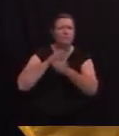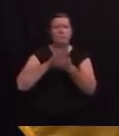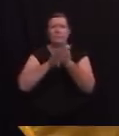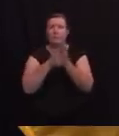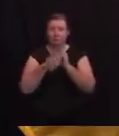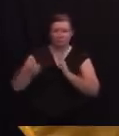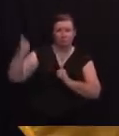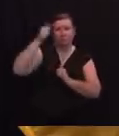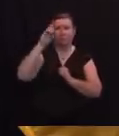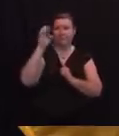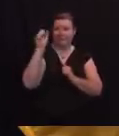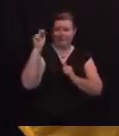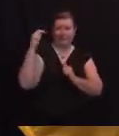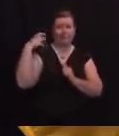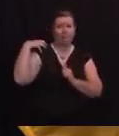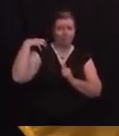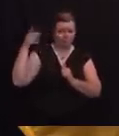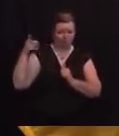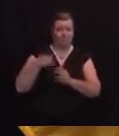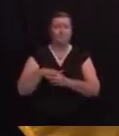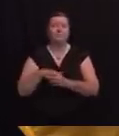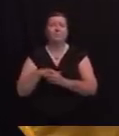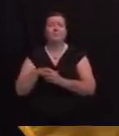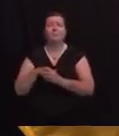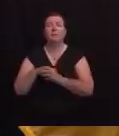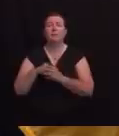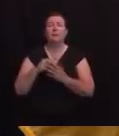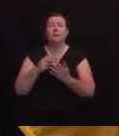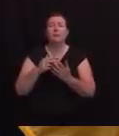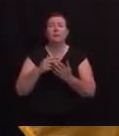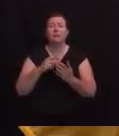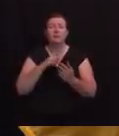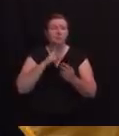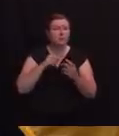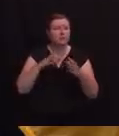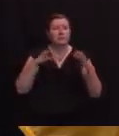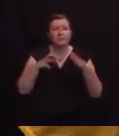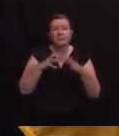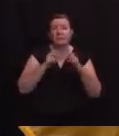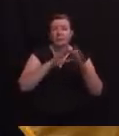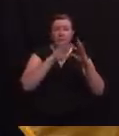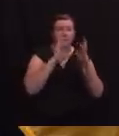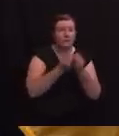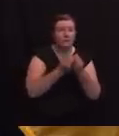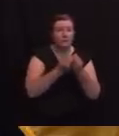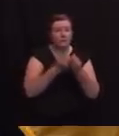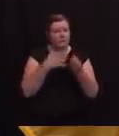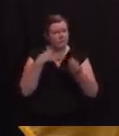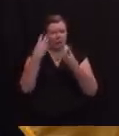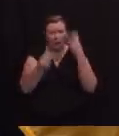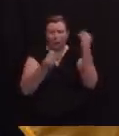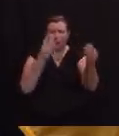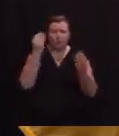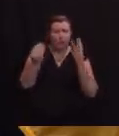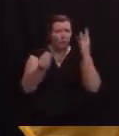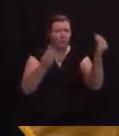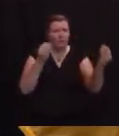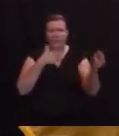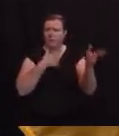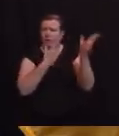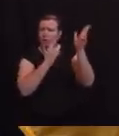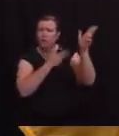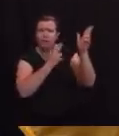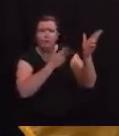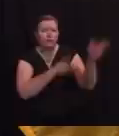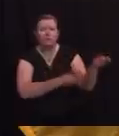When he wasn't at the college, Robert's time would be spent with his family, especially outdoors, as he was an avid hunter and angler and enjoyed a